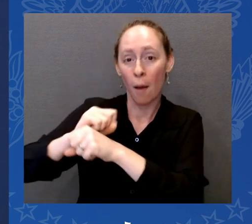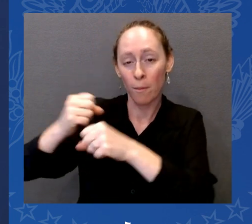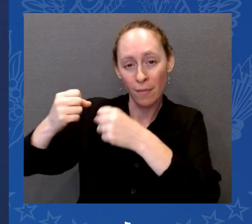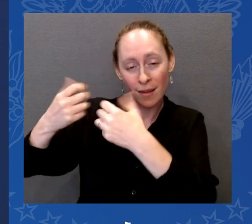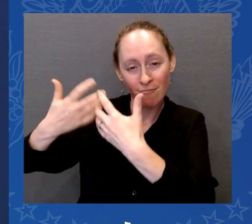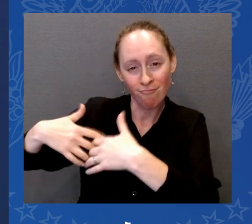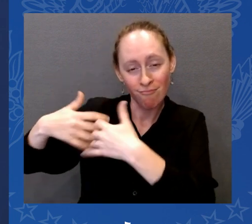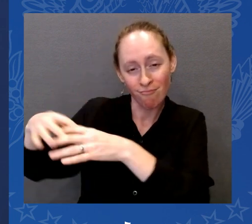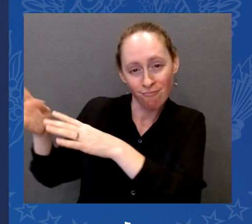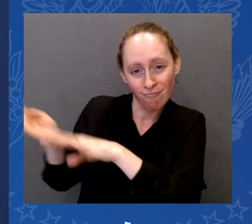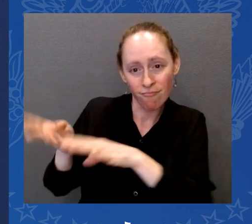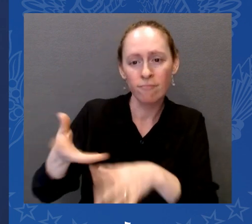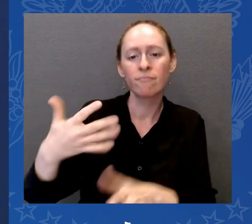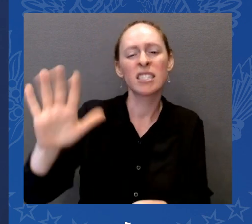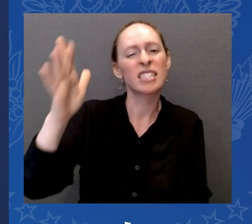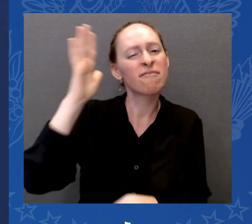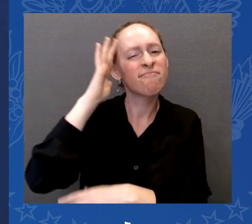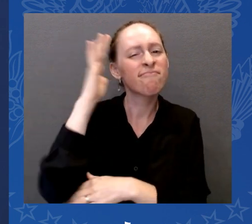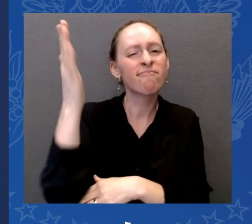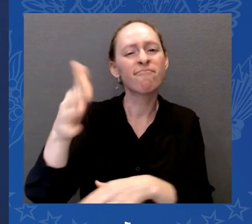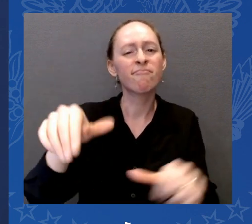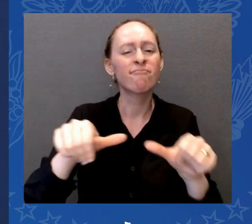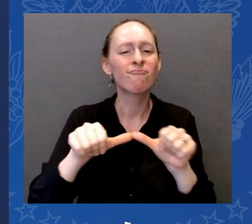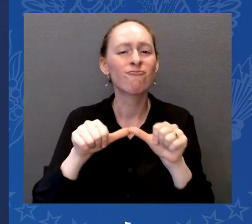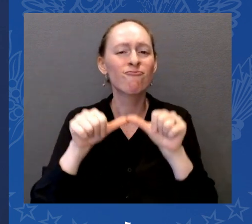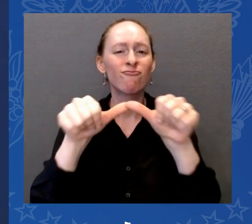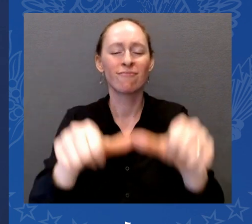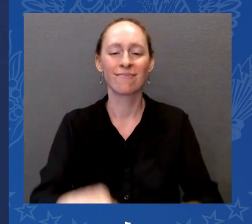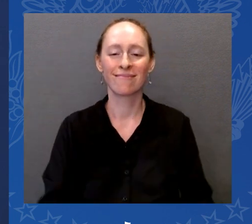So selfishly, I'm really excited about this.